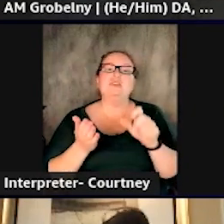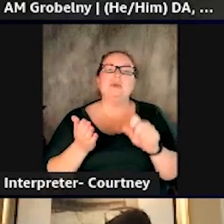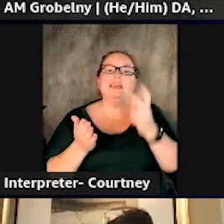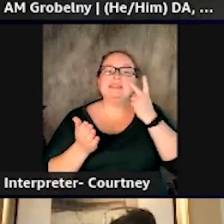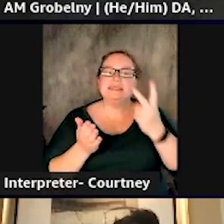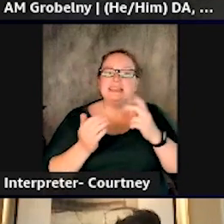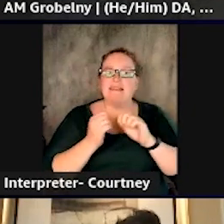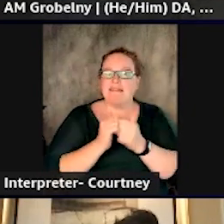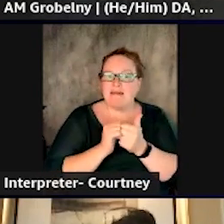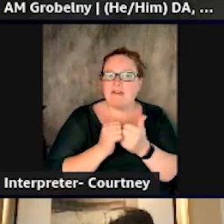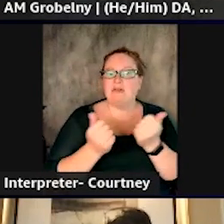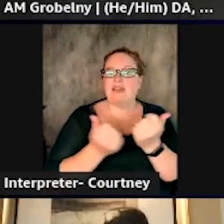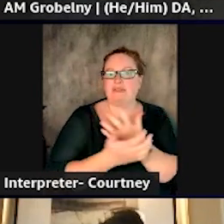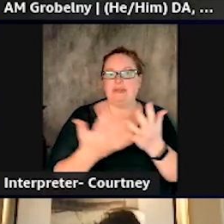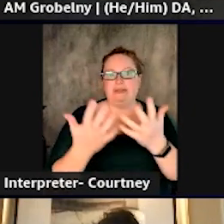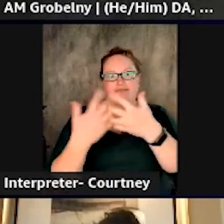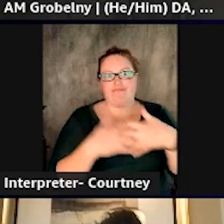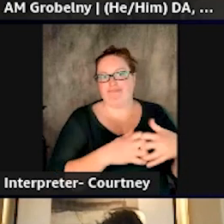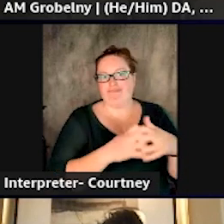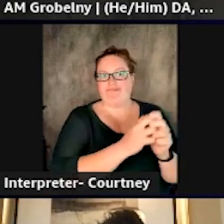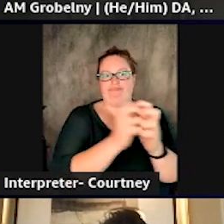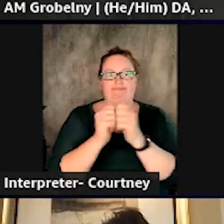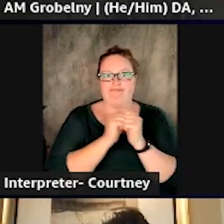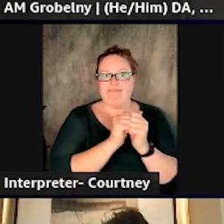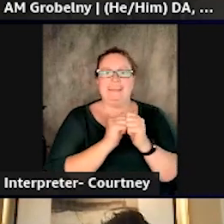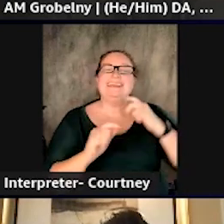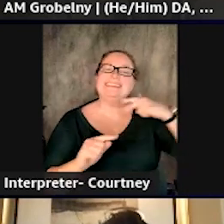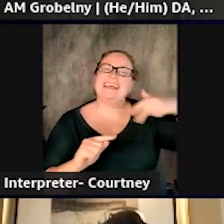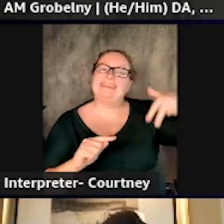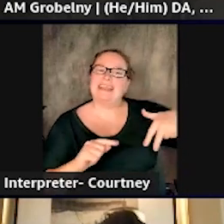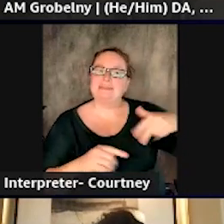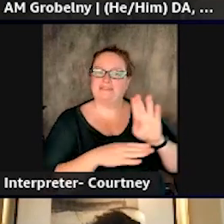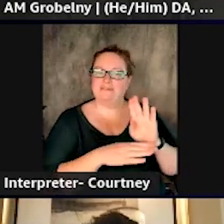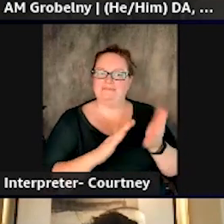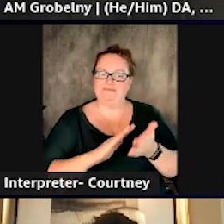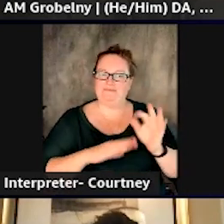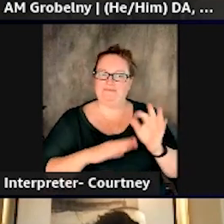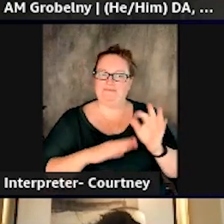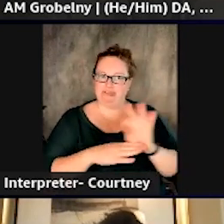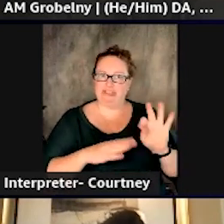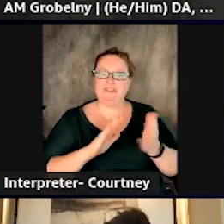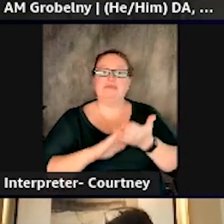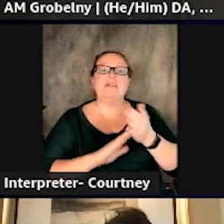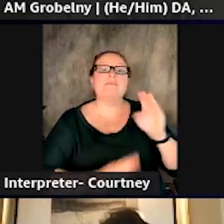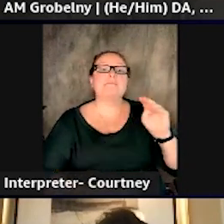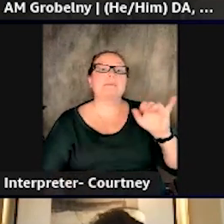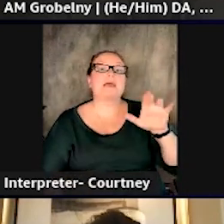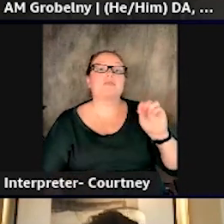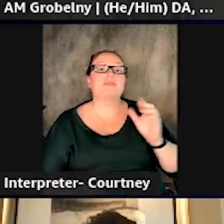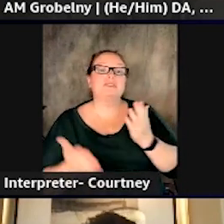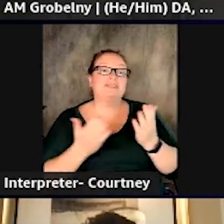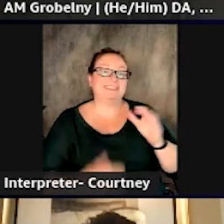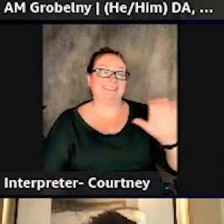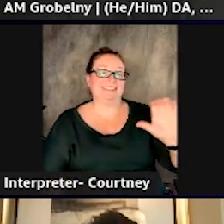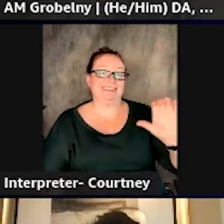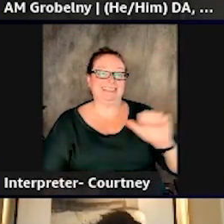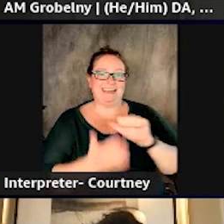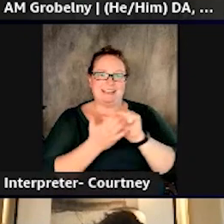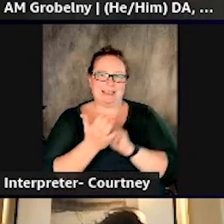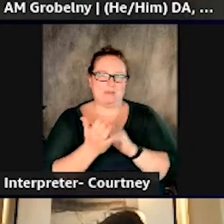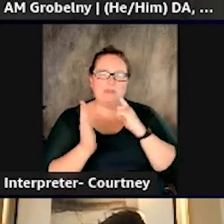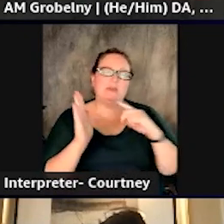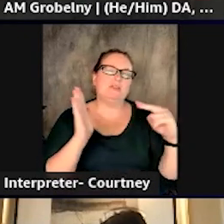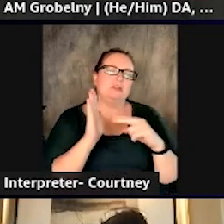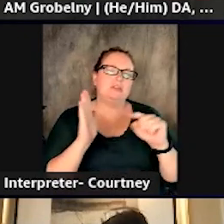all looks. It's a Lambda function. It's running in the microservice C account. And let me go look at some of the traces for